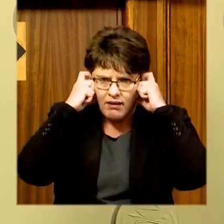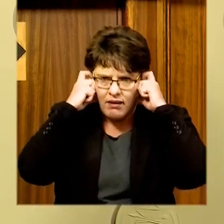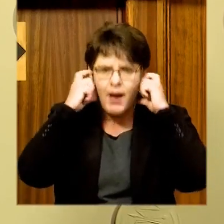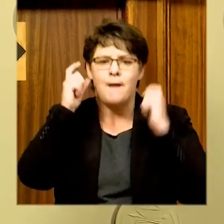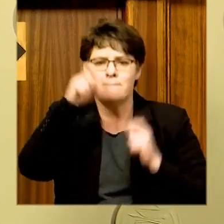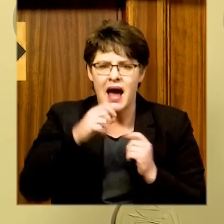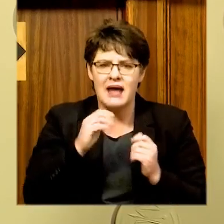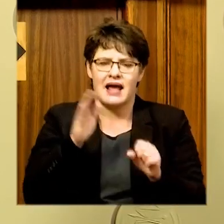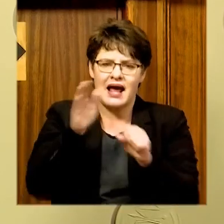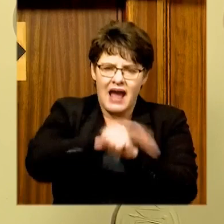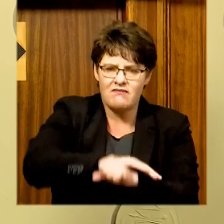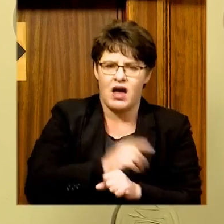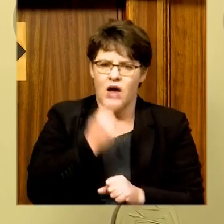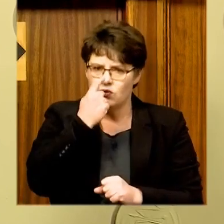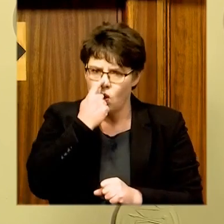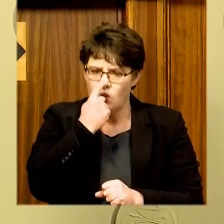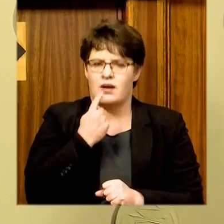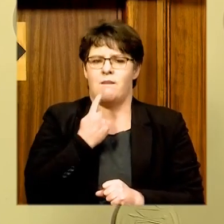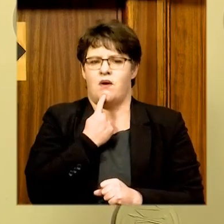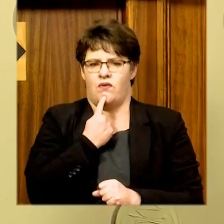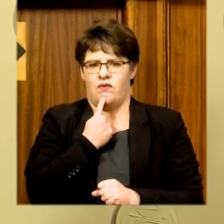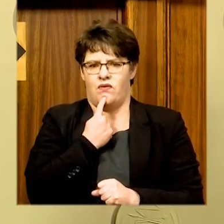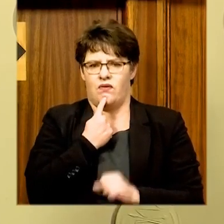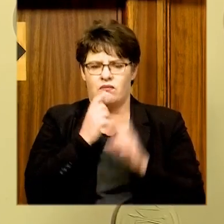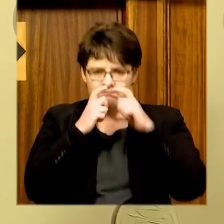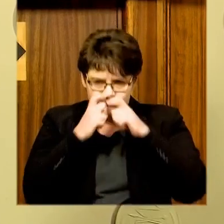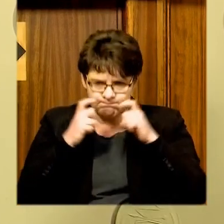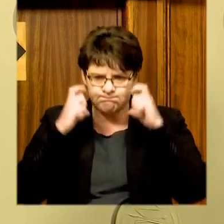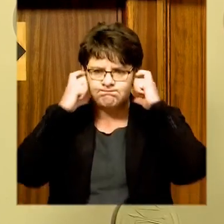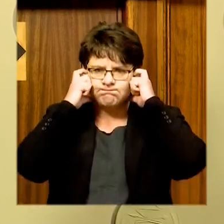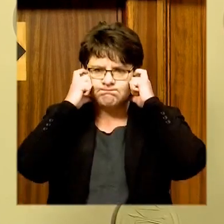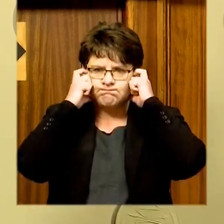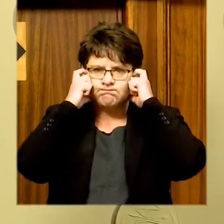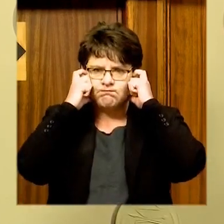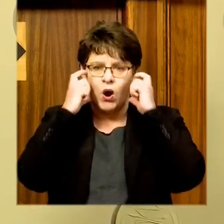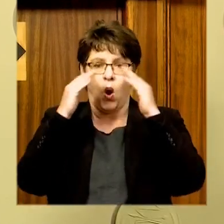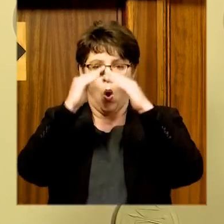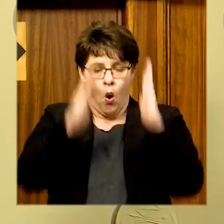covers our nose and ever leave home.